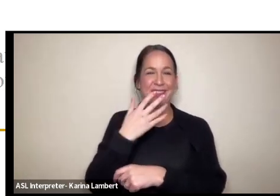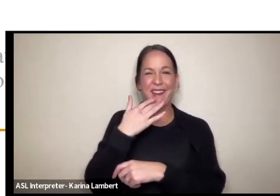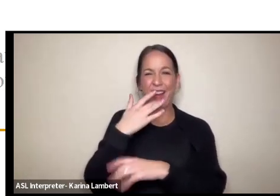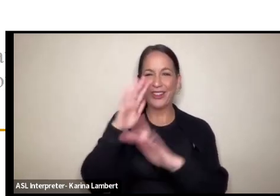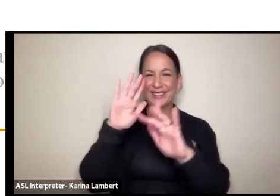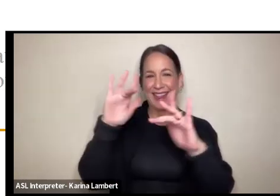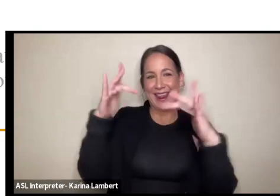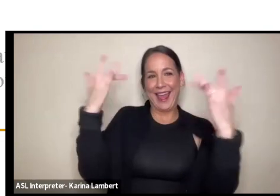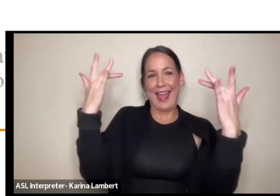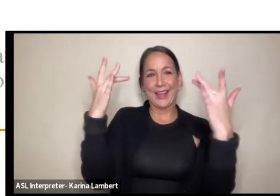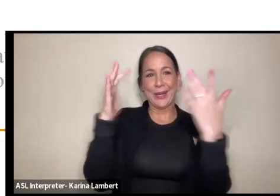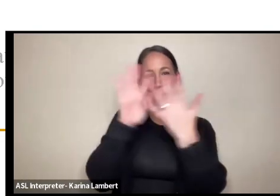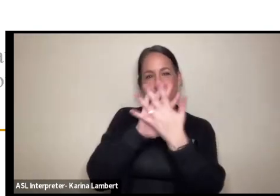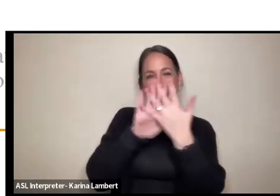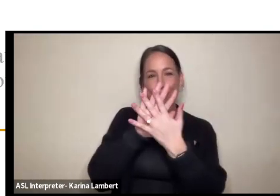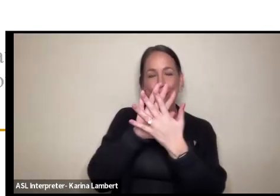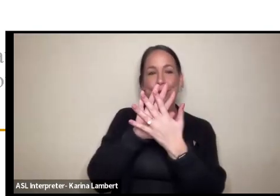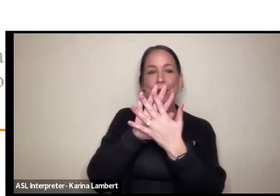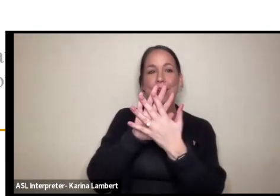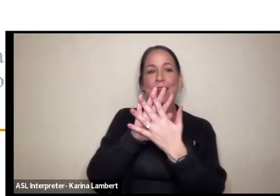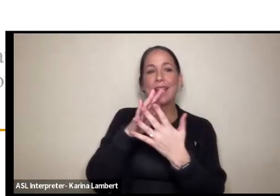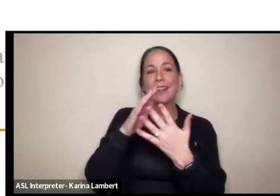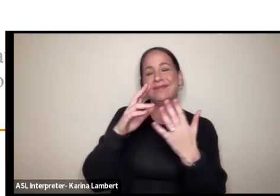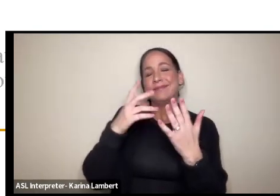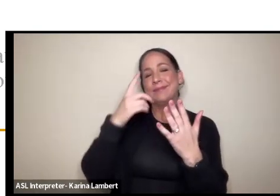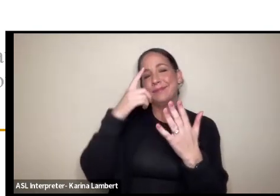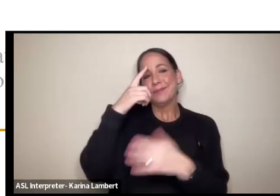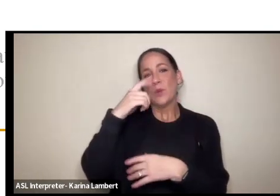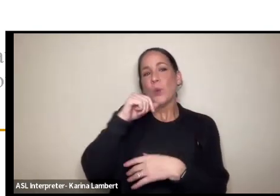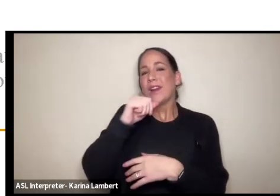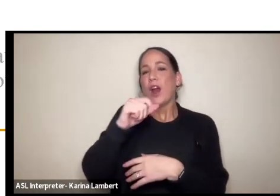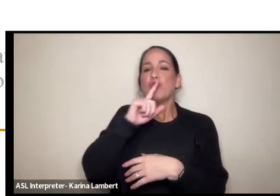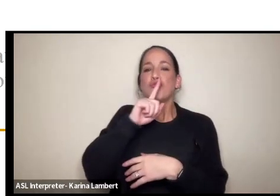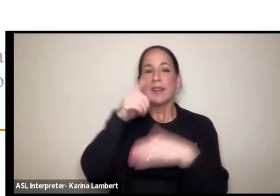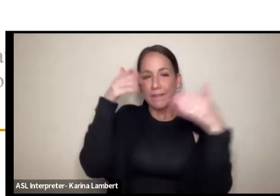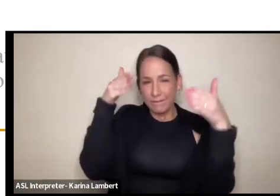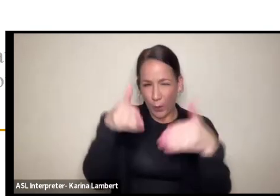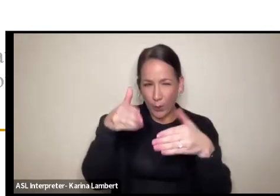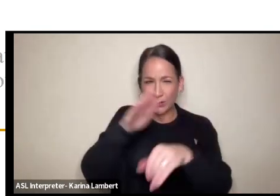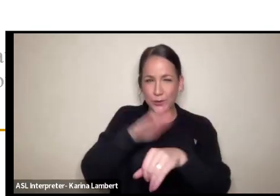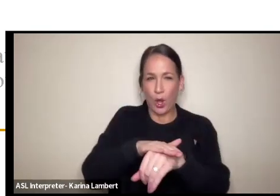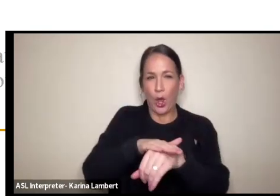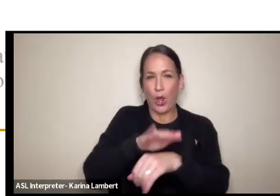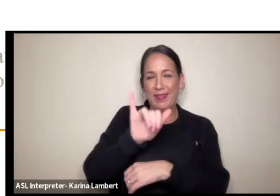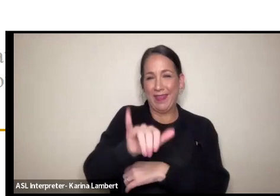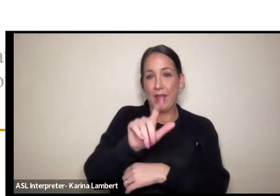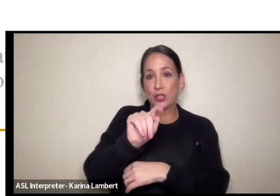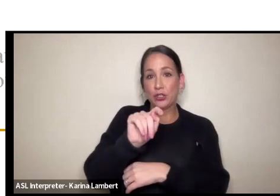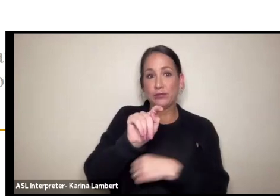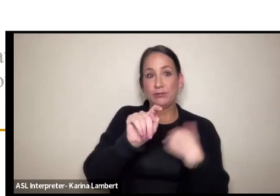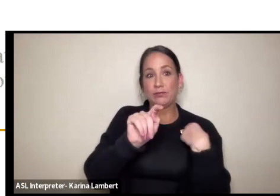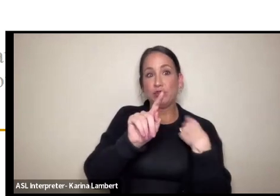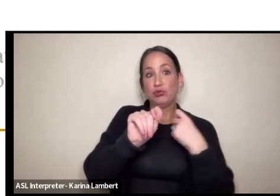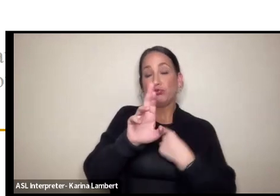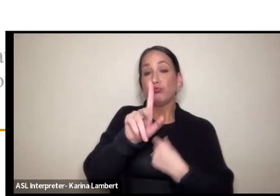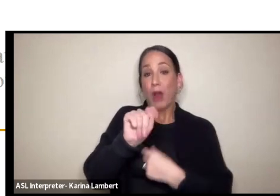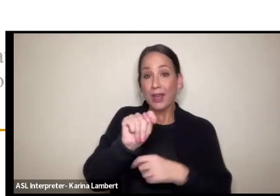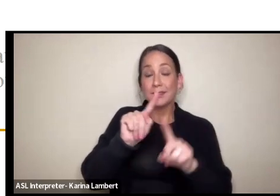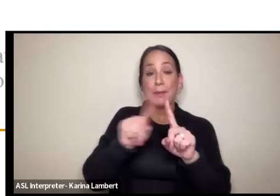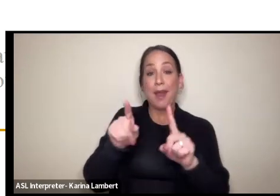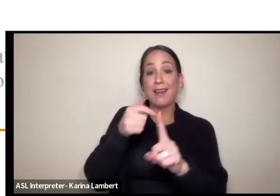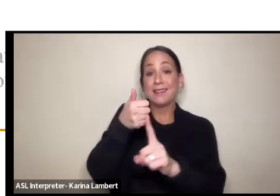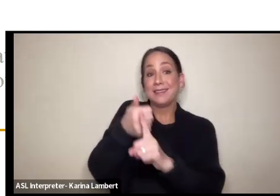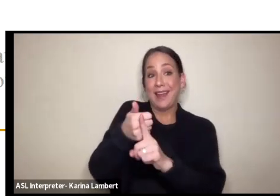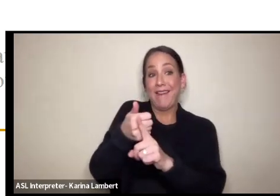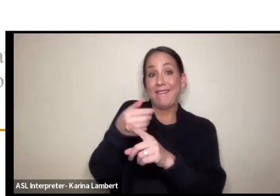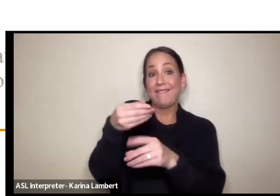really for tonight, we're really focused on the third-party trust. But I did want to just briefly say that for self-funded